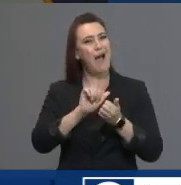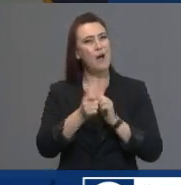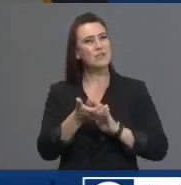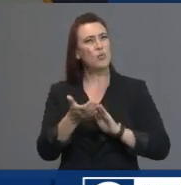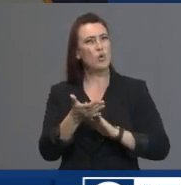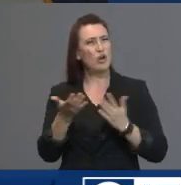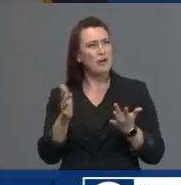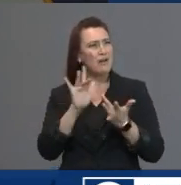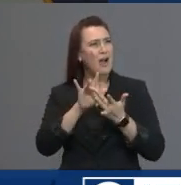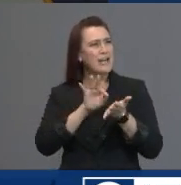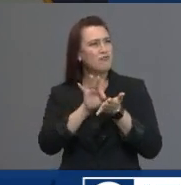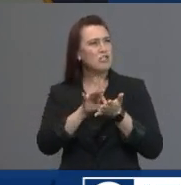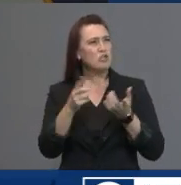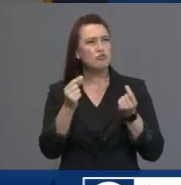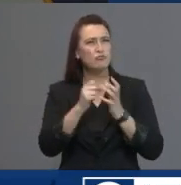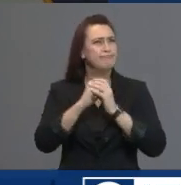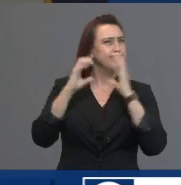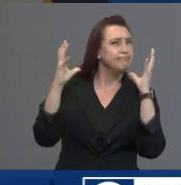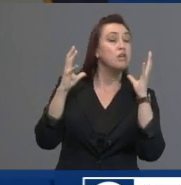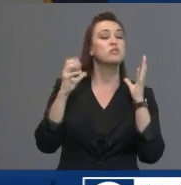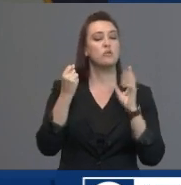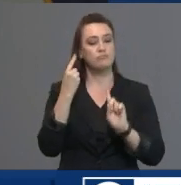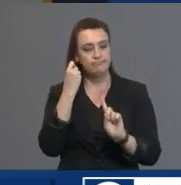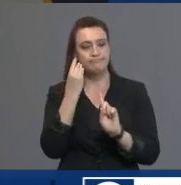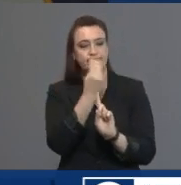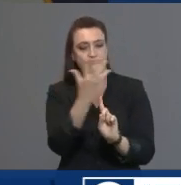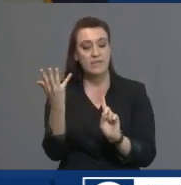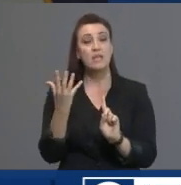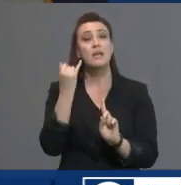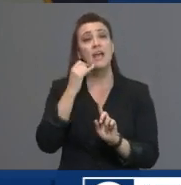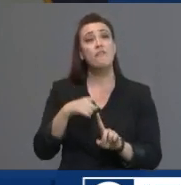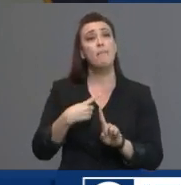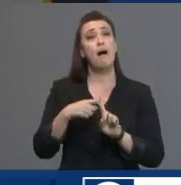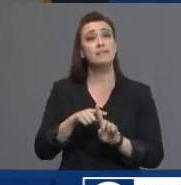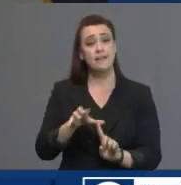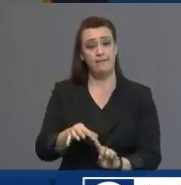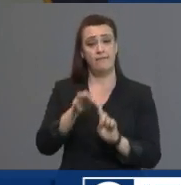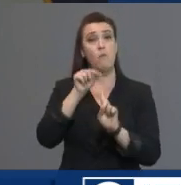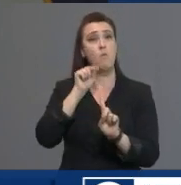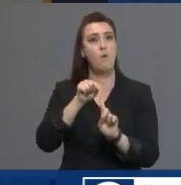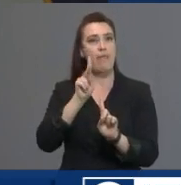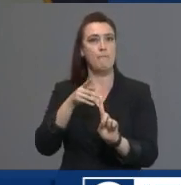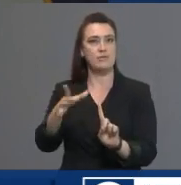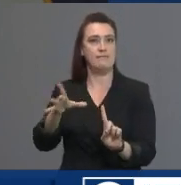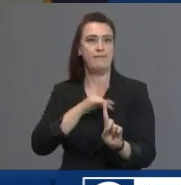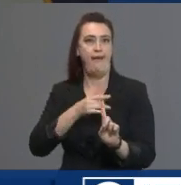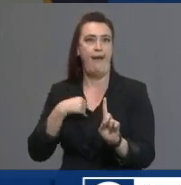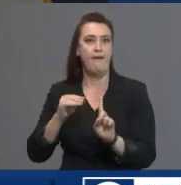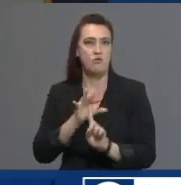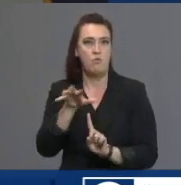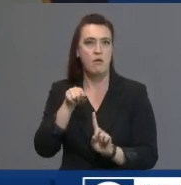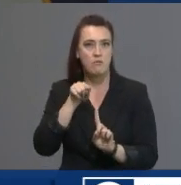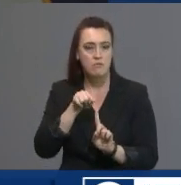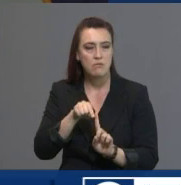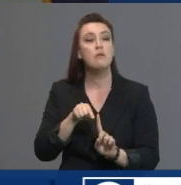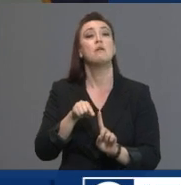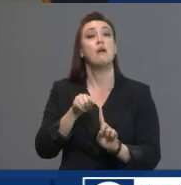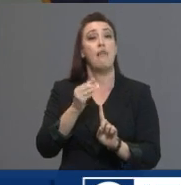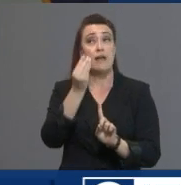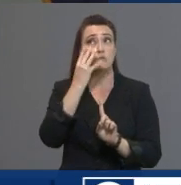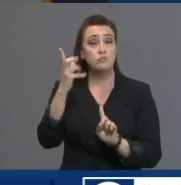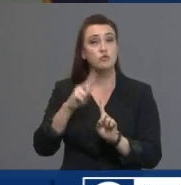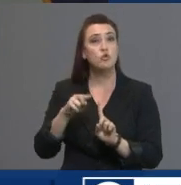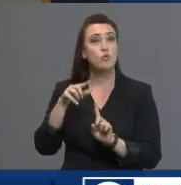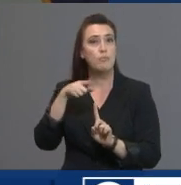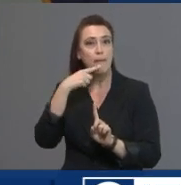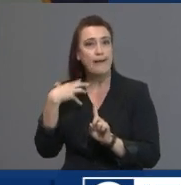We've been getting asked a lot of questions about that. So when a positive case gets reported to the Department of Health Services or to the local public health